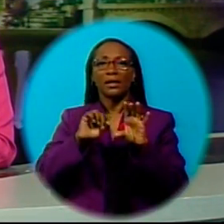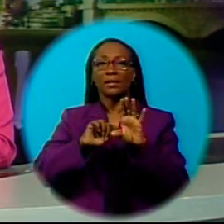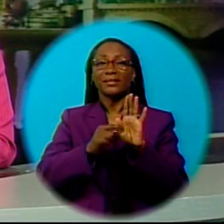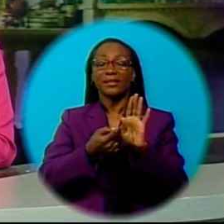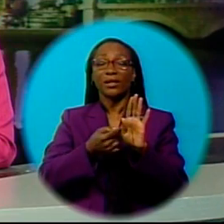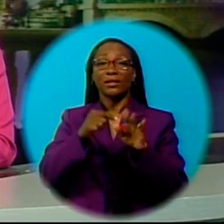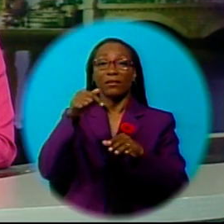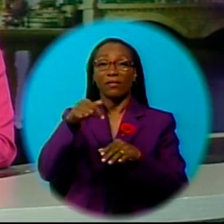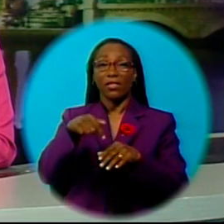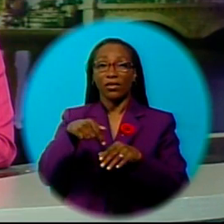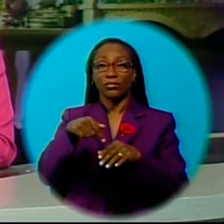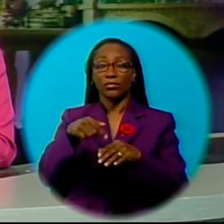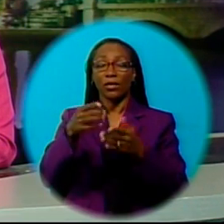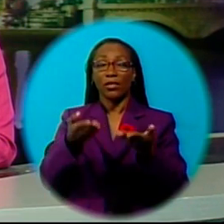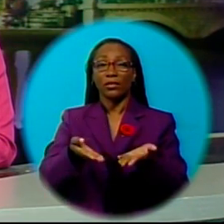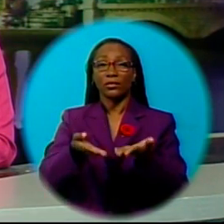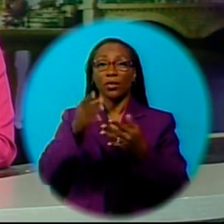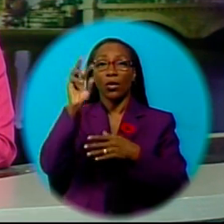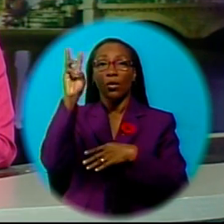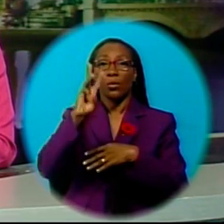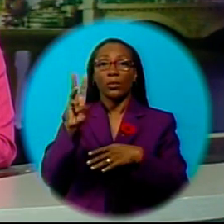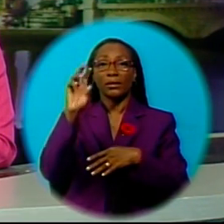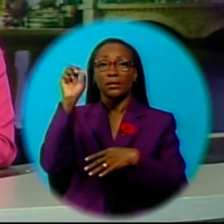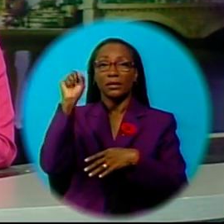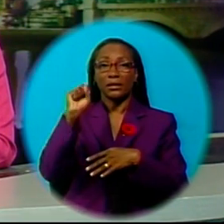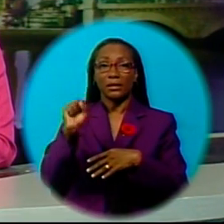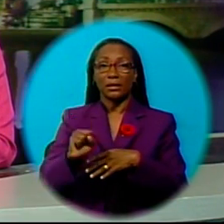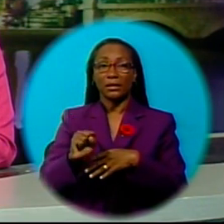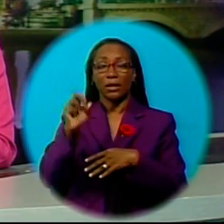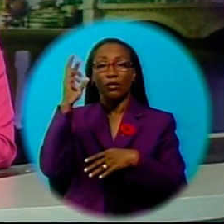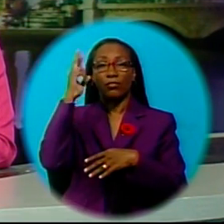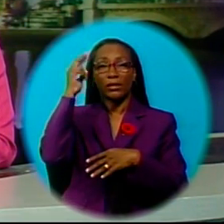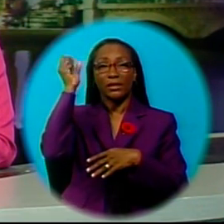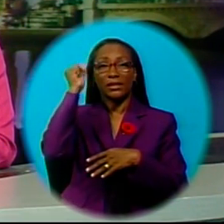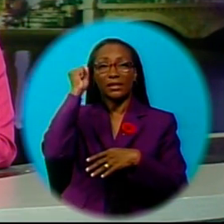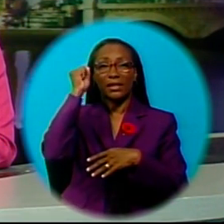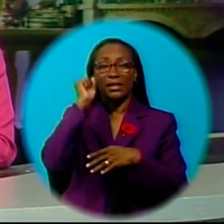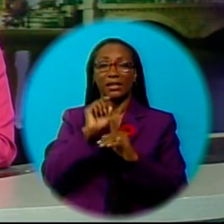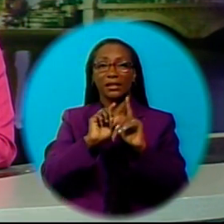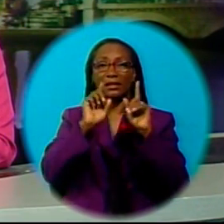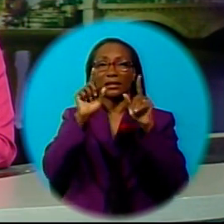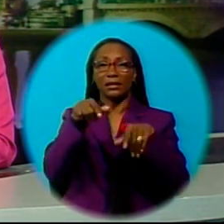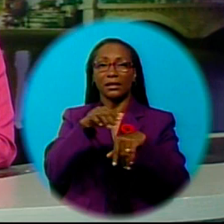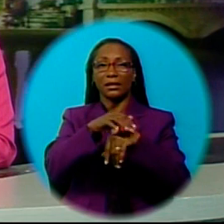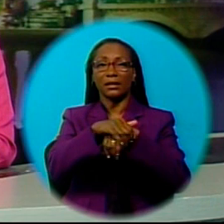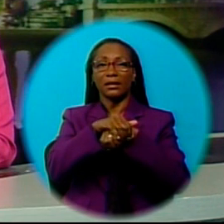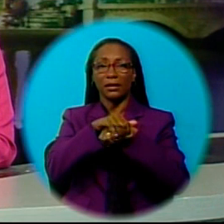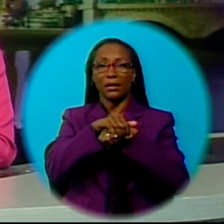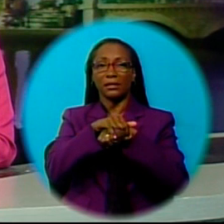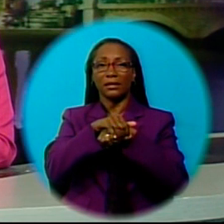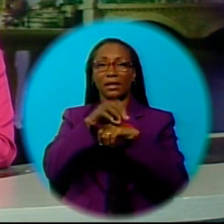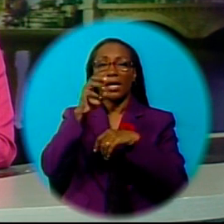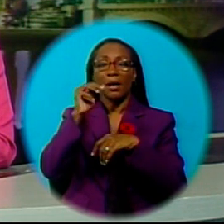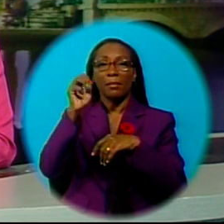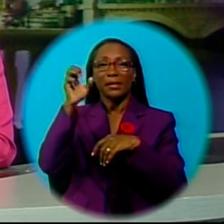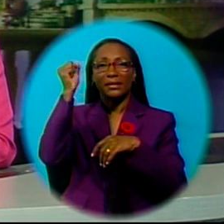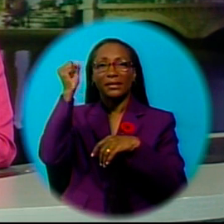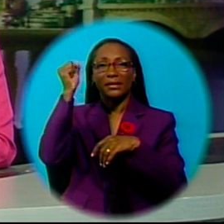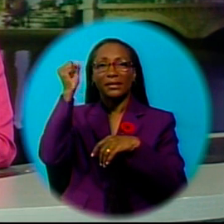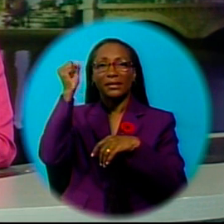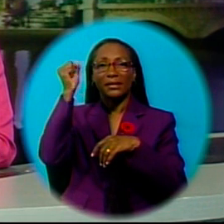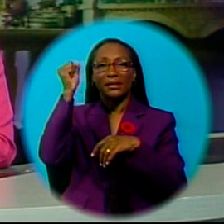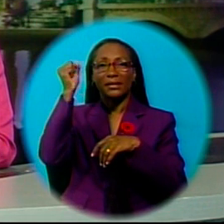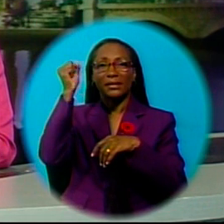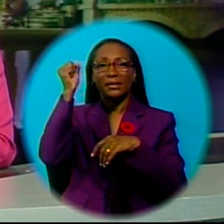This from Minister Richard Seeley, who is attending the ongoing World Travel Market in London. Mr. Seeley says reports from partners